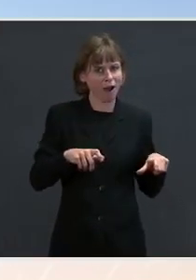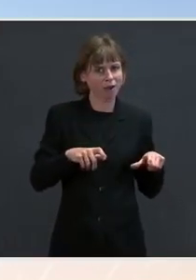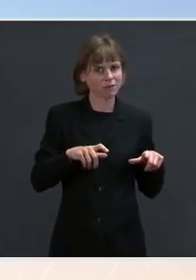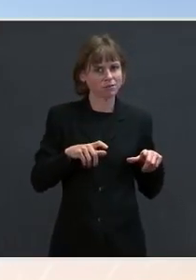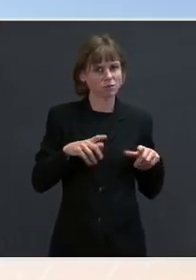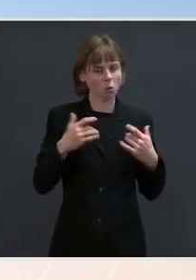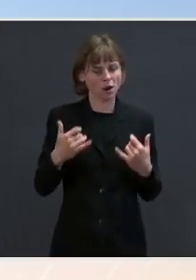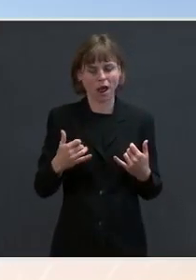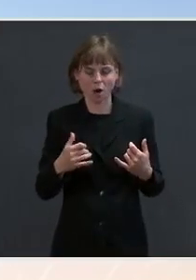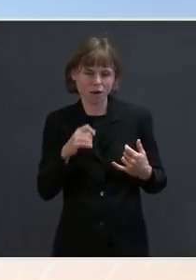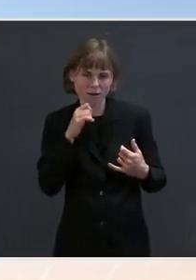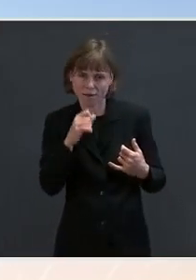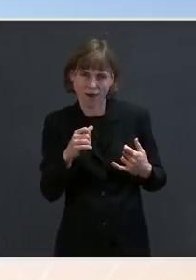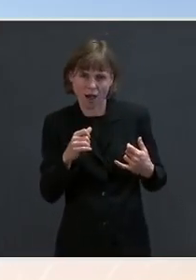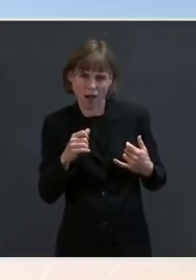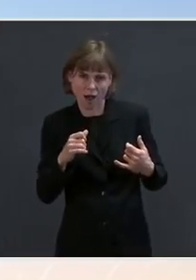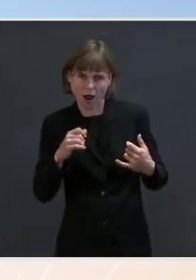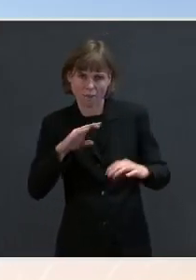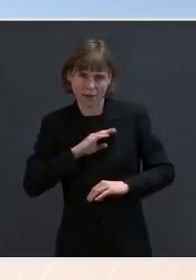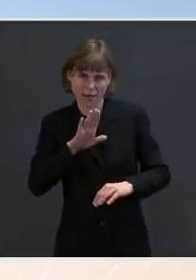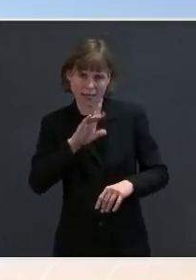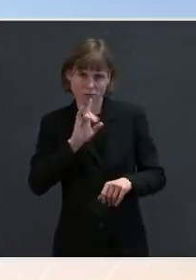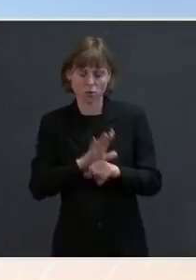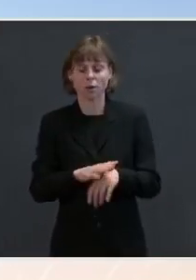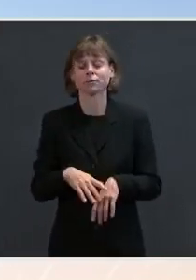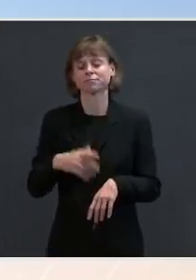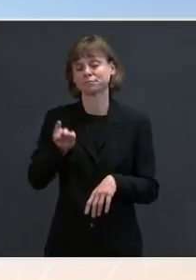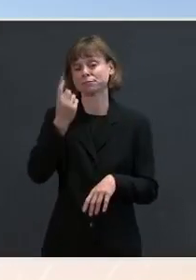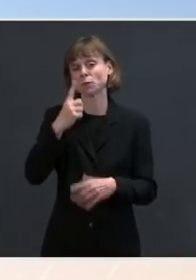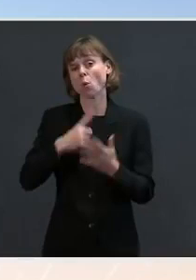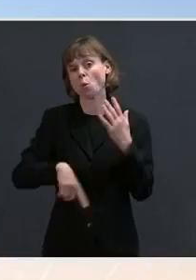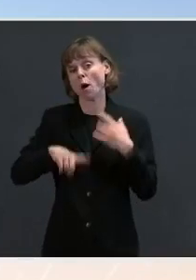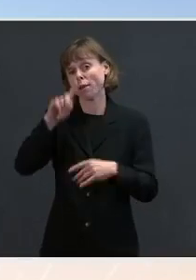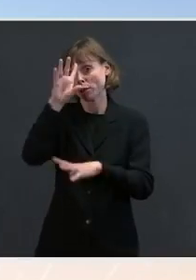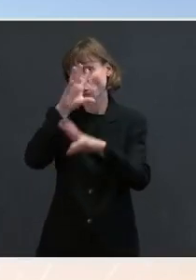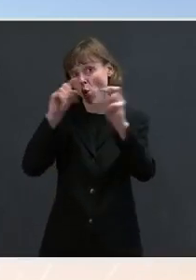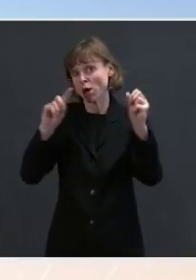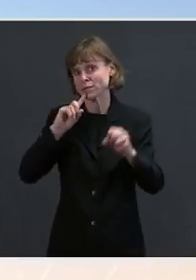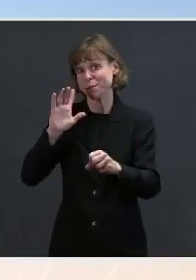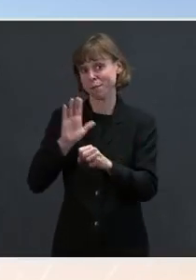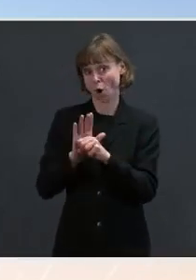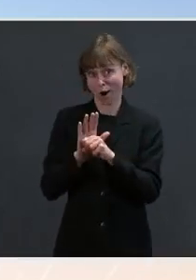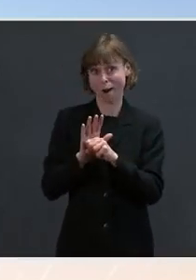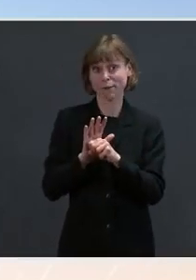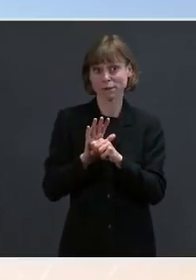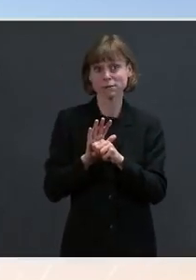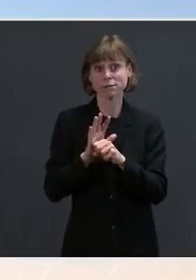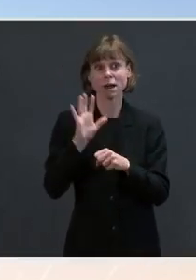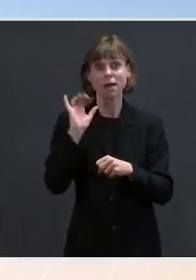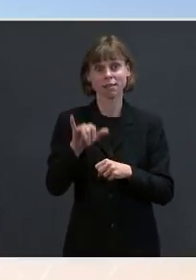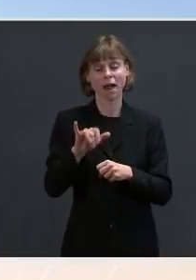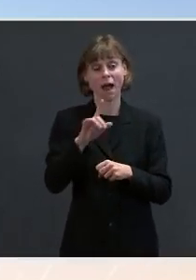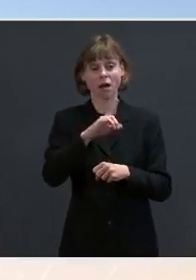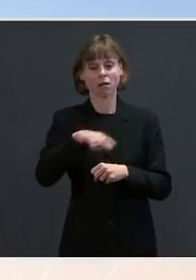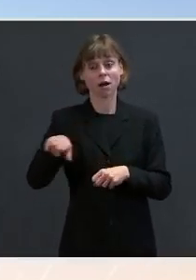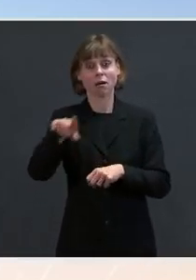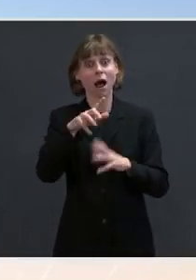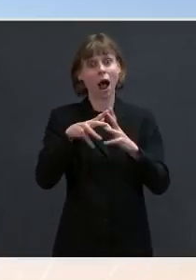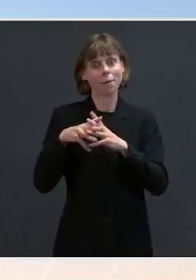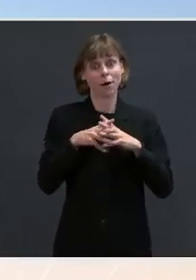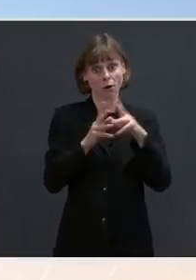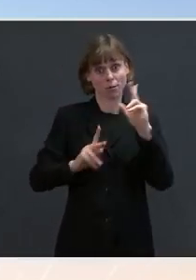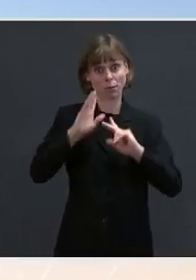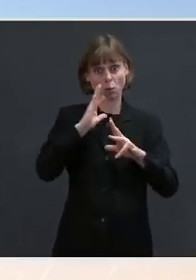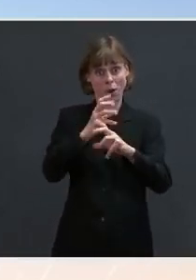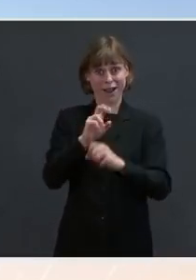promises? What the president promised and committed to was ensuring that the American people received